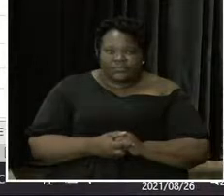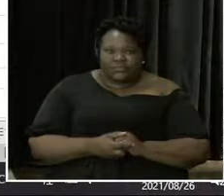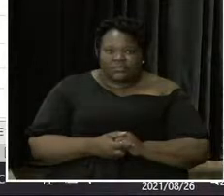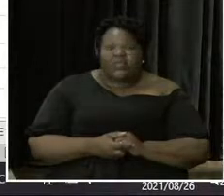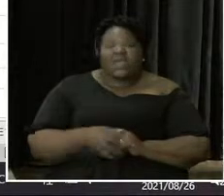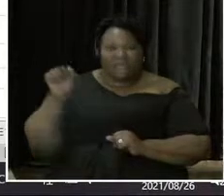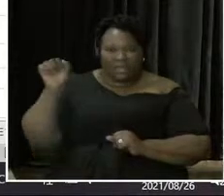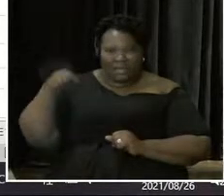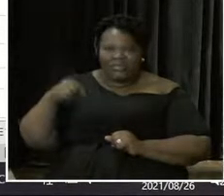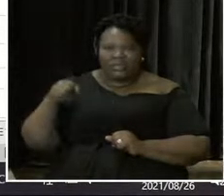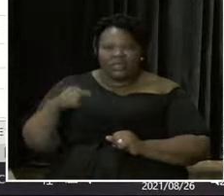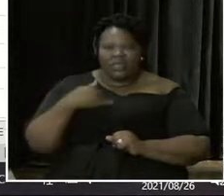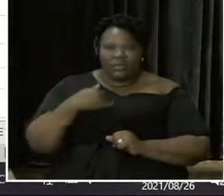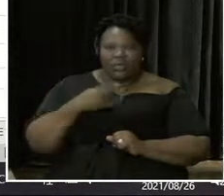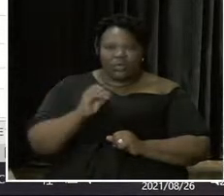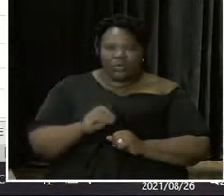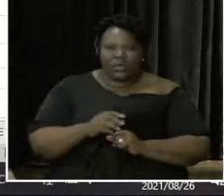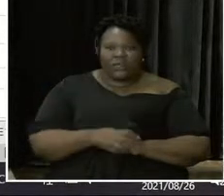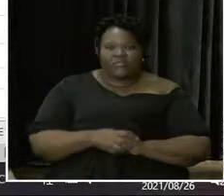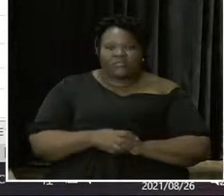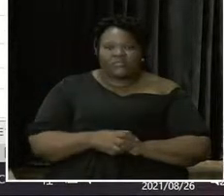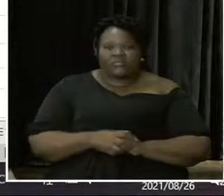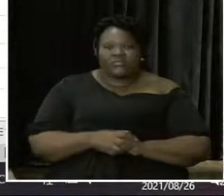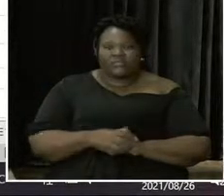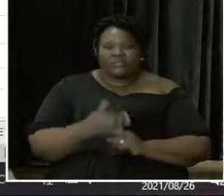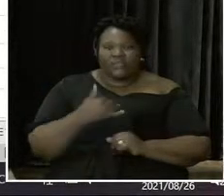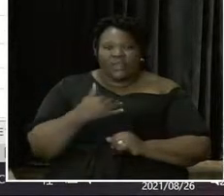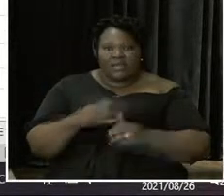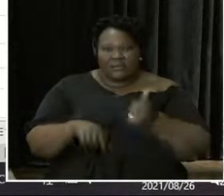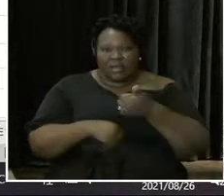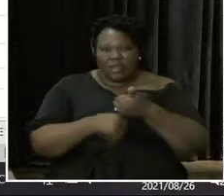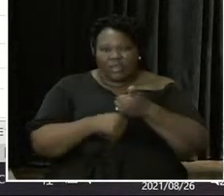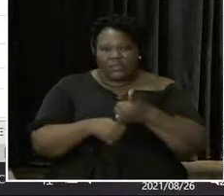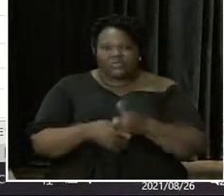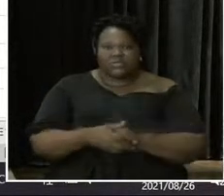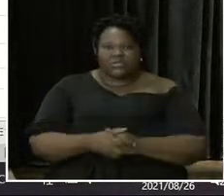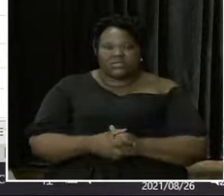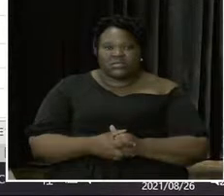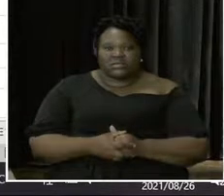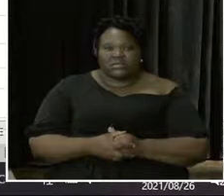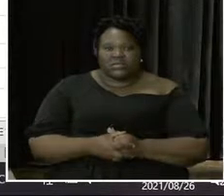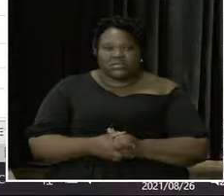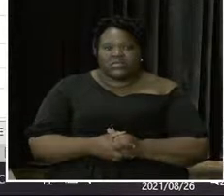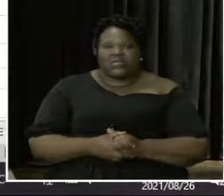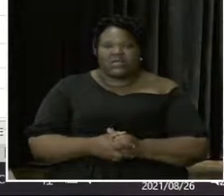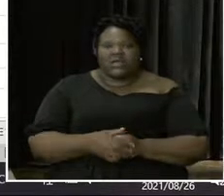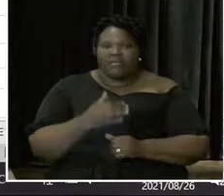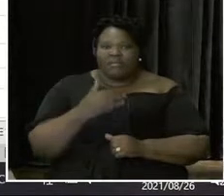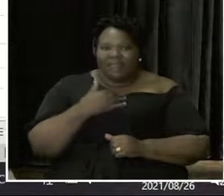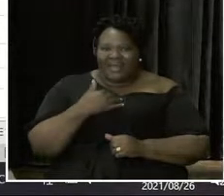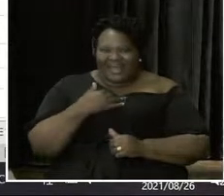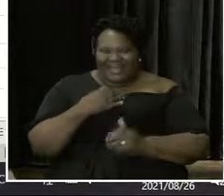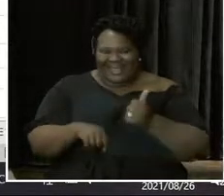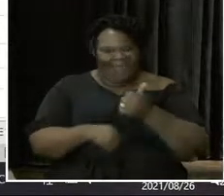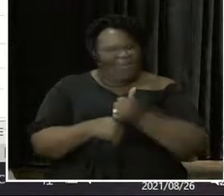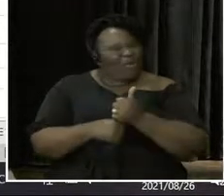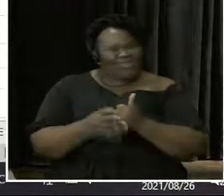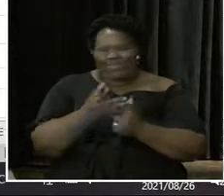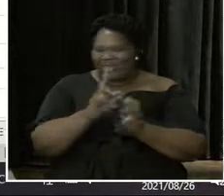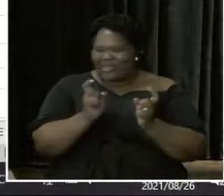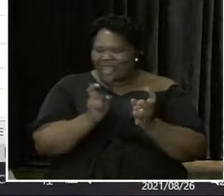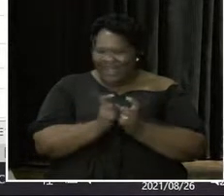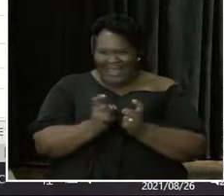Yes, ma'am. Ngumalo supports. Not against support, ma'am. It's